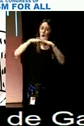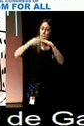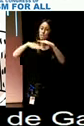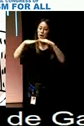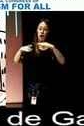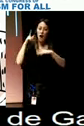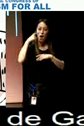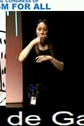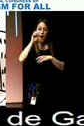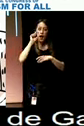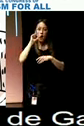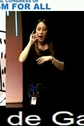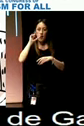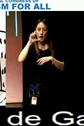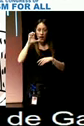And another one.